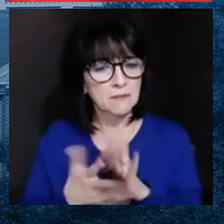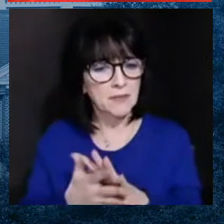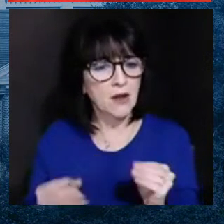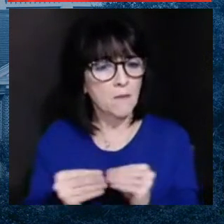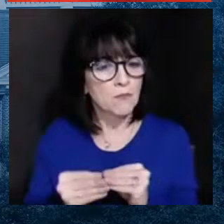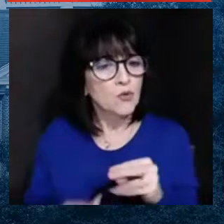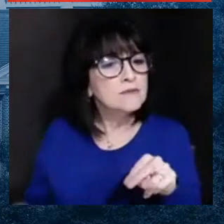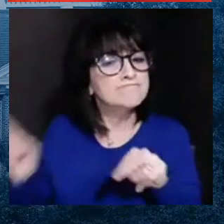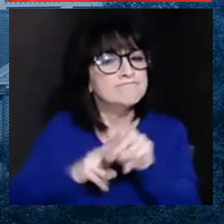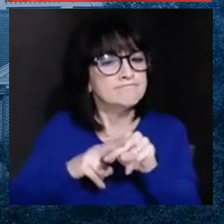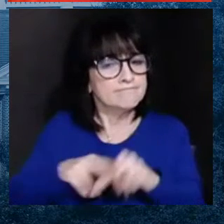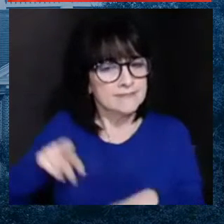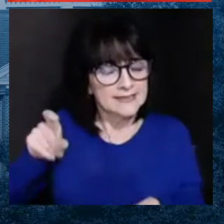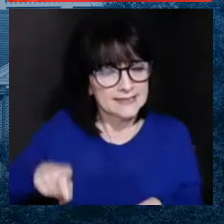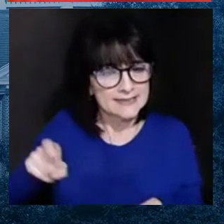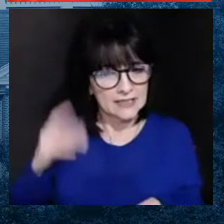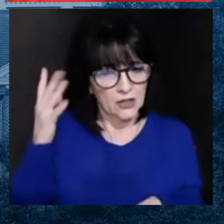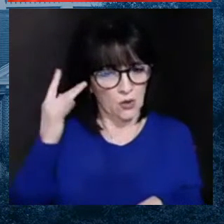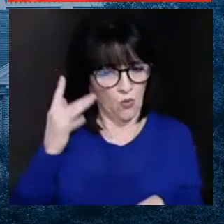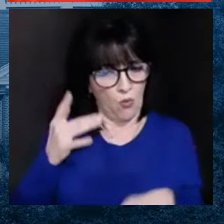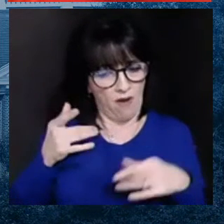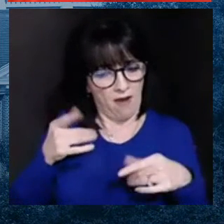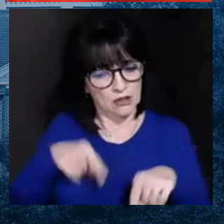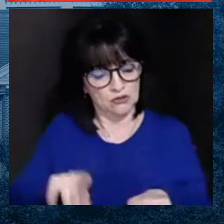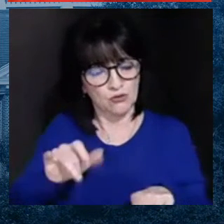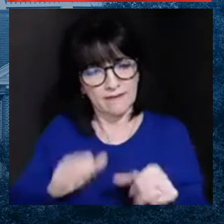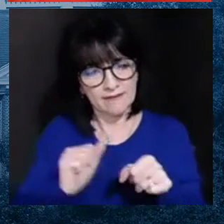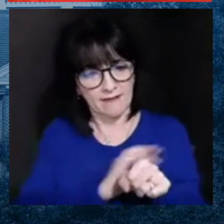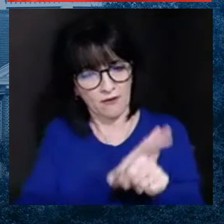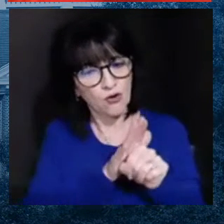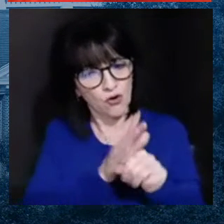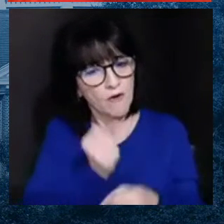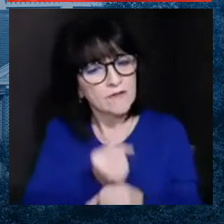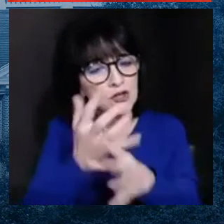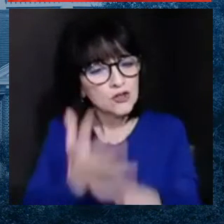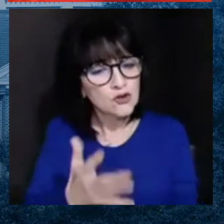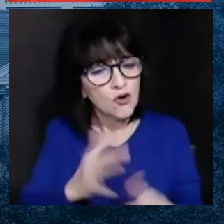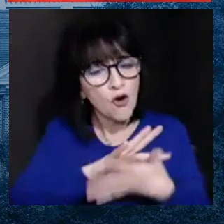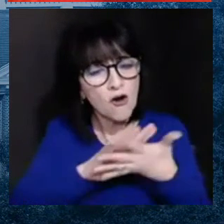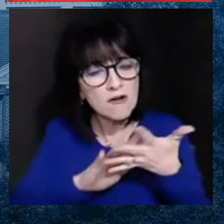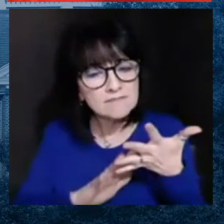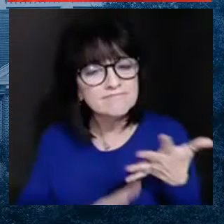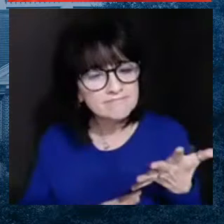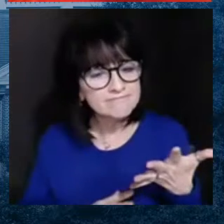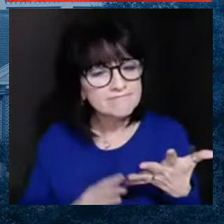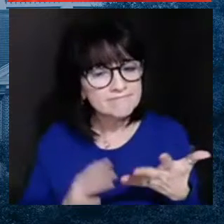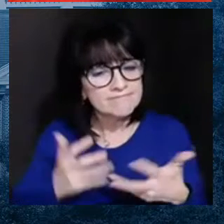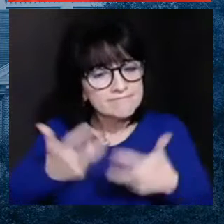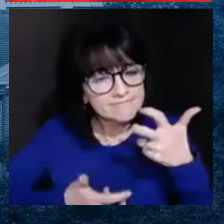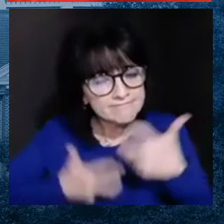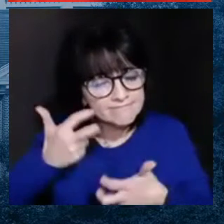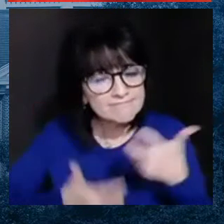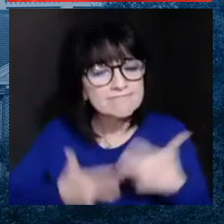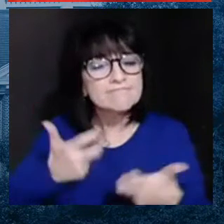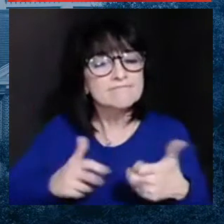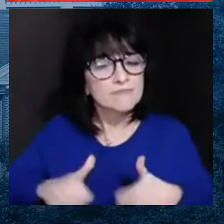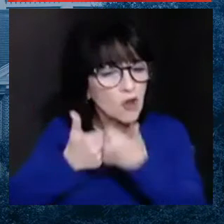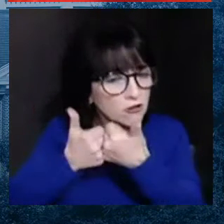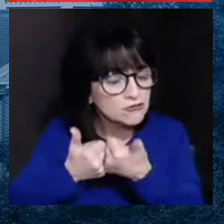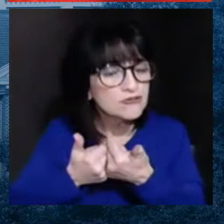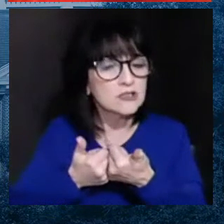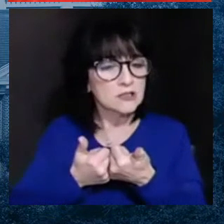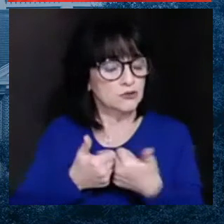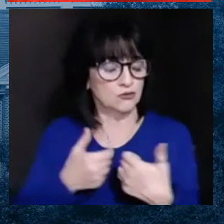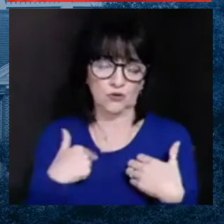to recognize the critical work of our behavioral health professionals. Therefore, we're thankful to Representative Longhurst and Senator Pinckney